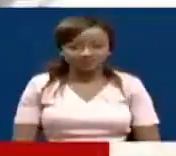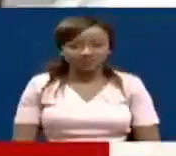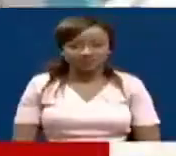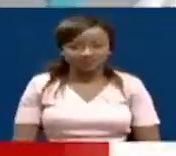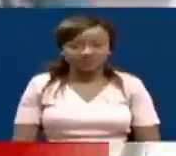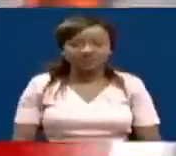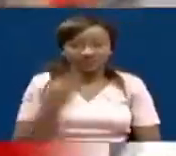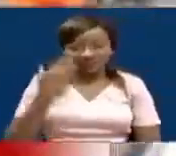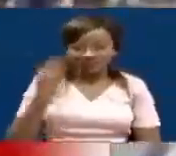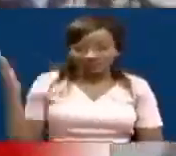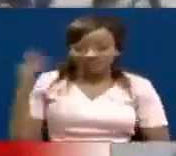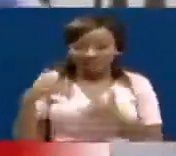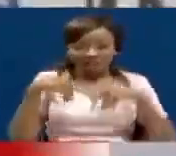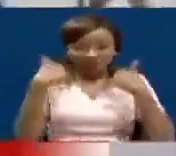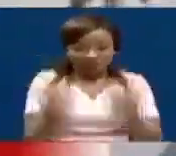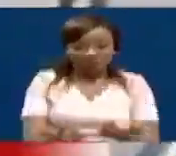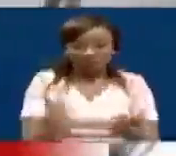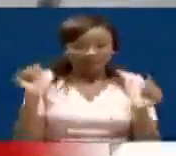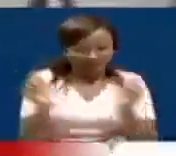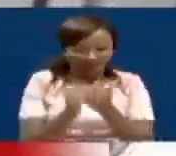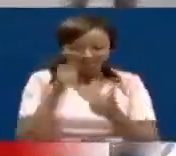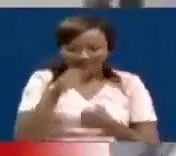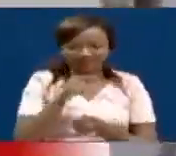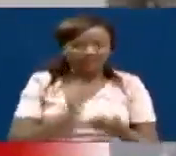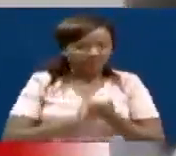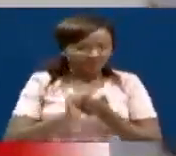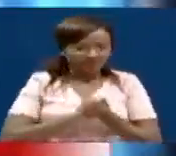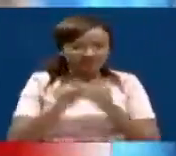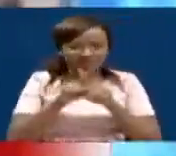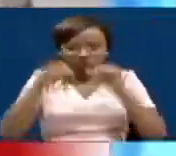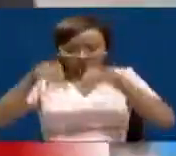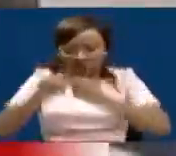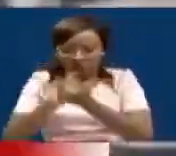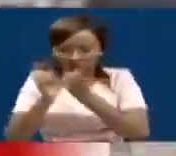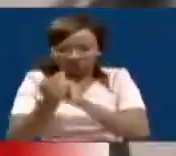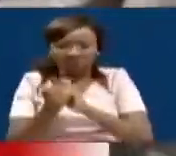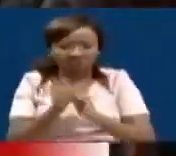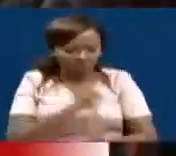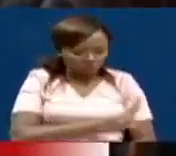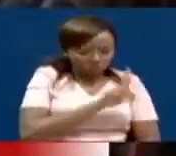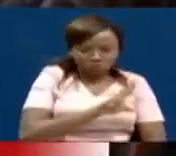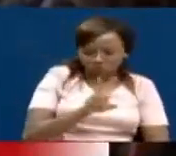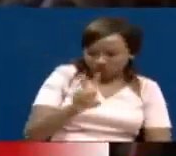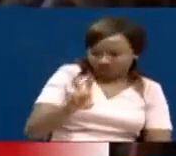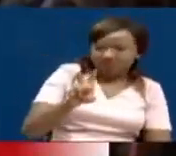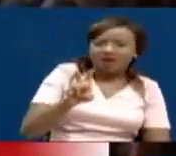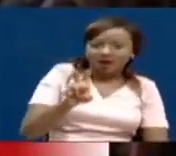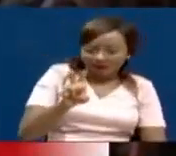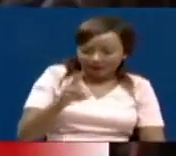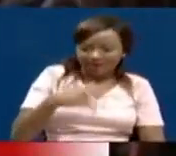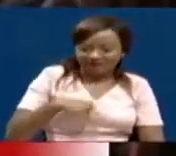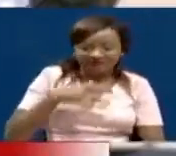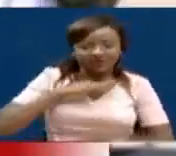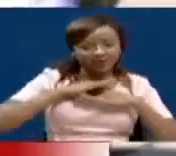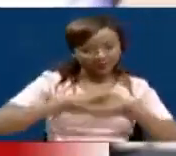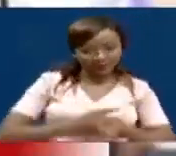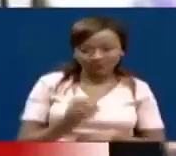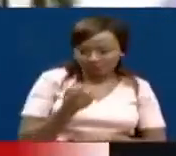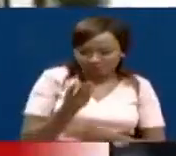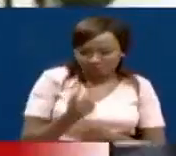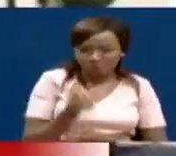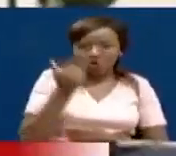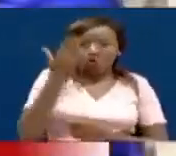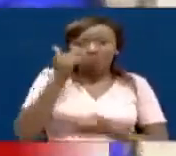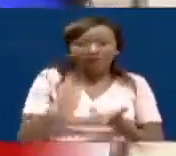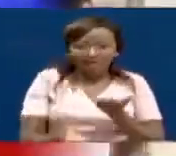Vurugu iliyoshuhudiwa Likoni Ijumaa hiyo na mabadiliko yaliyoko sasa yakimfurahisha rais ambaye anasisitiza ushirikiano